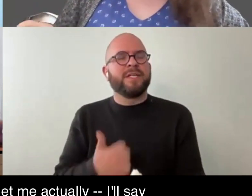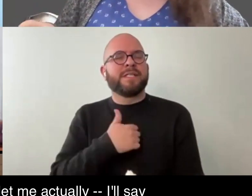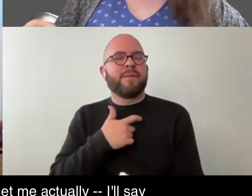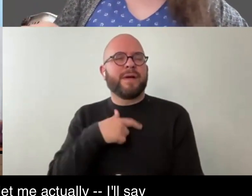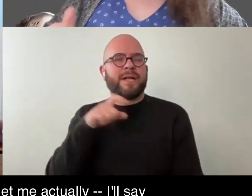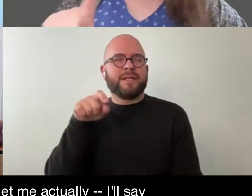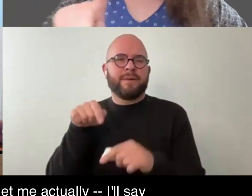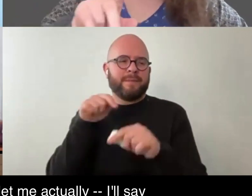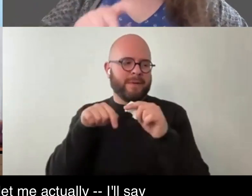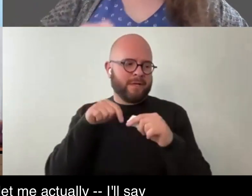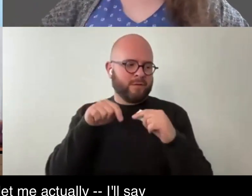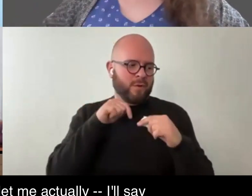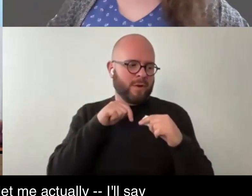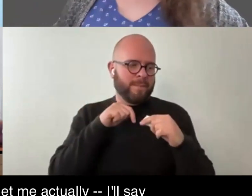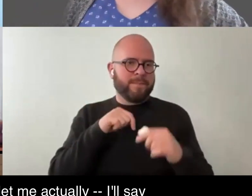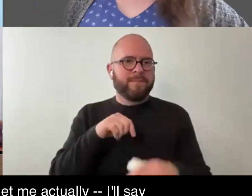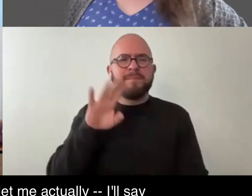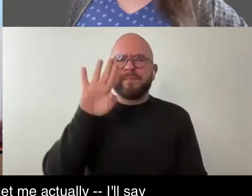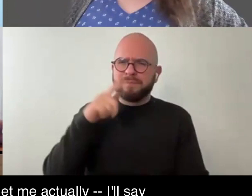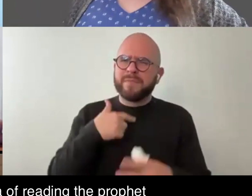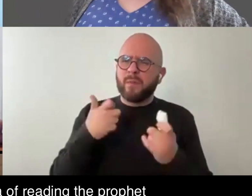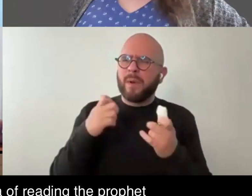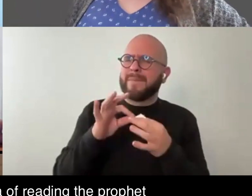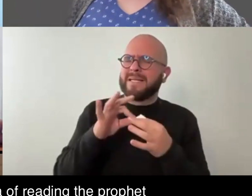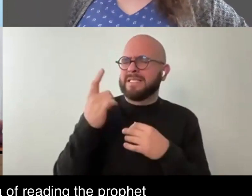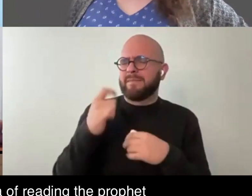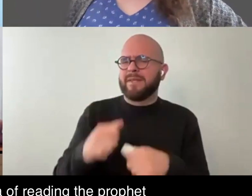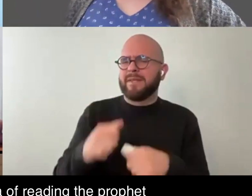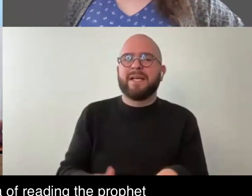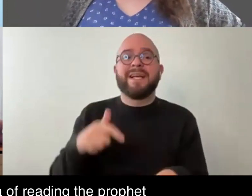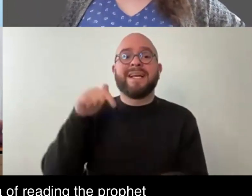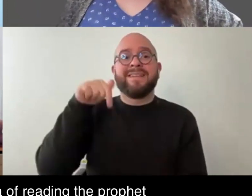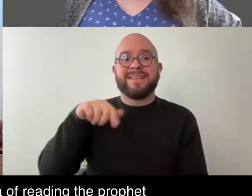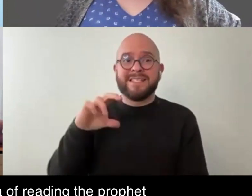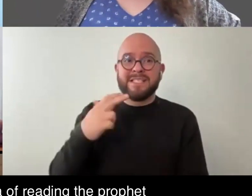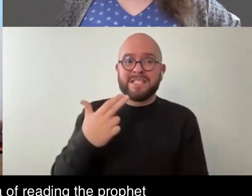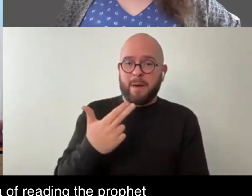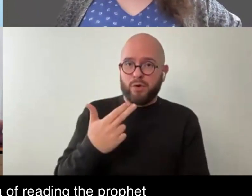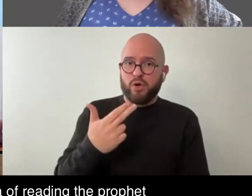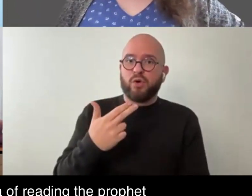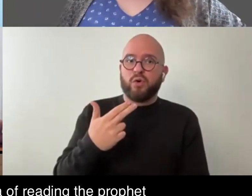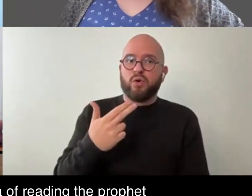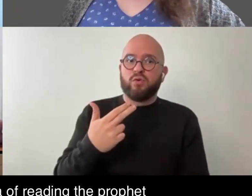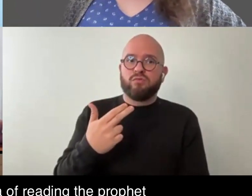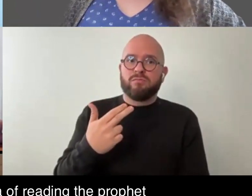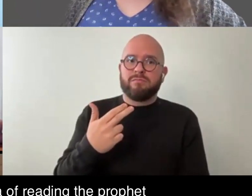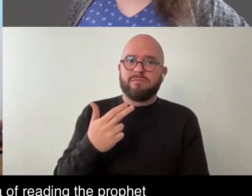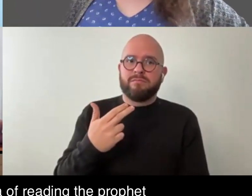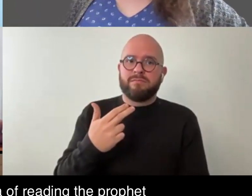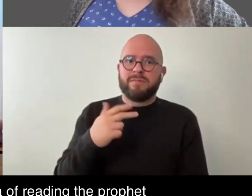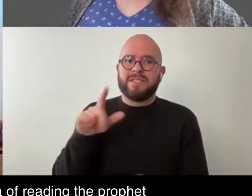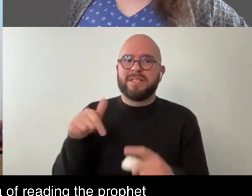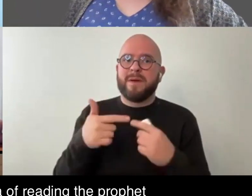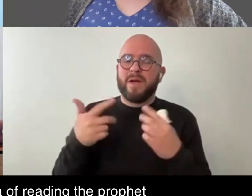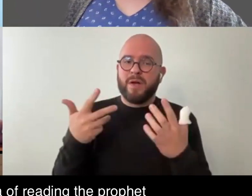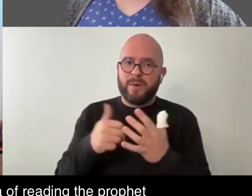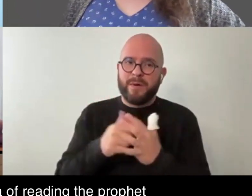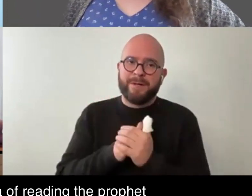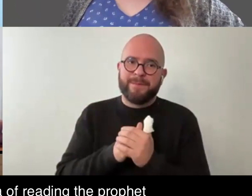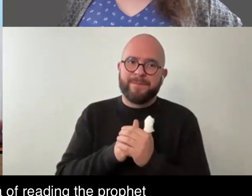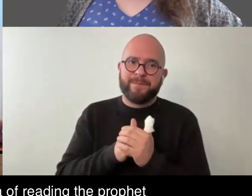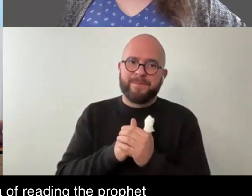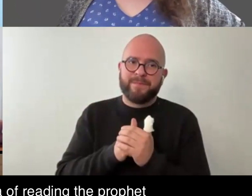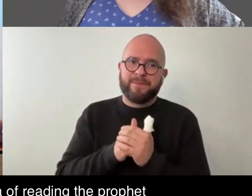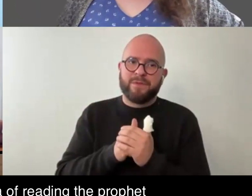Let me actually, so I'll say a little something here. So this chapter actually is built around the idea of reading the